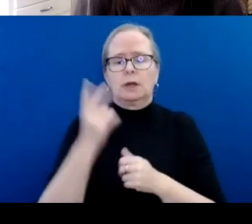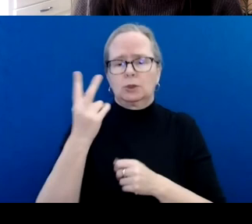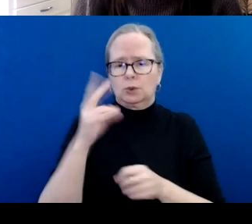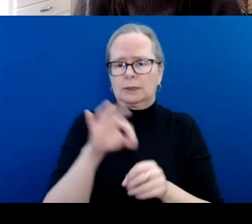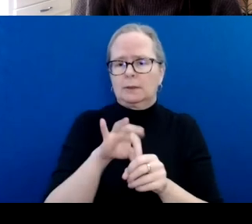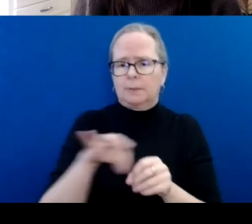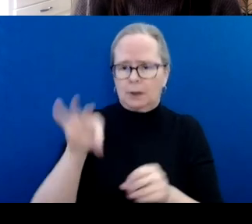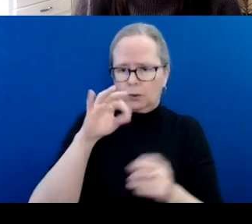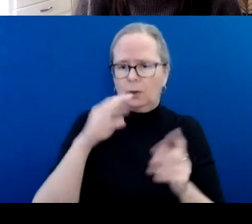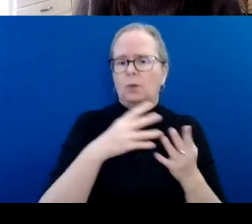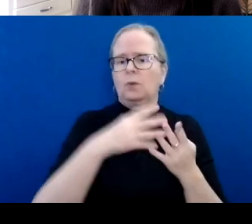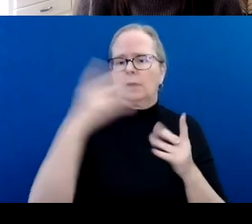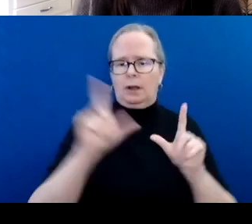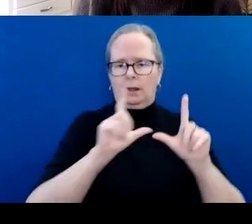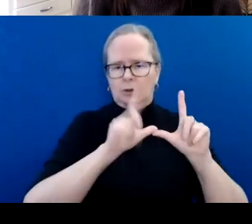individuals.